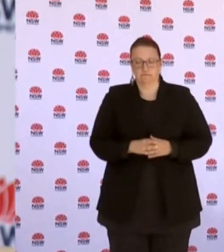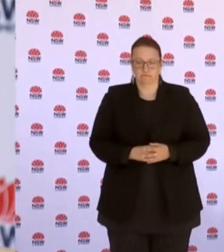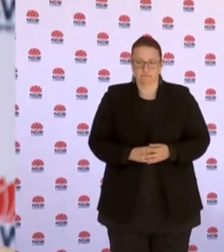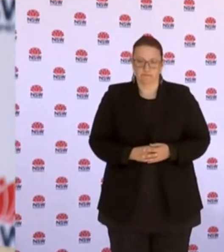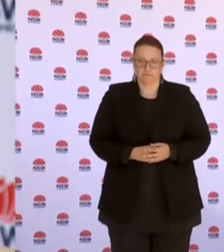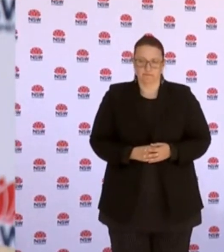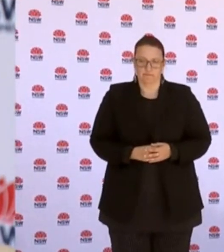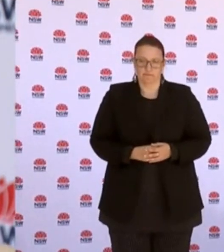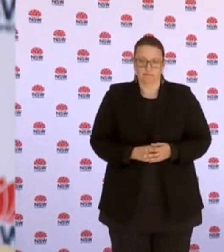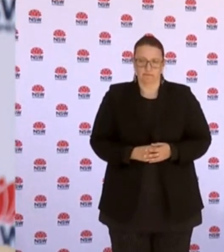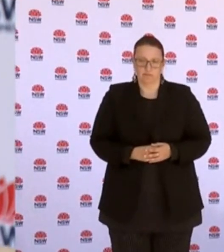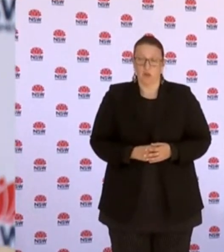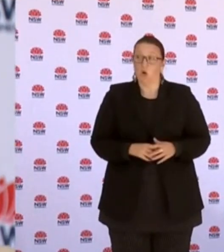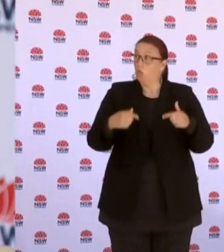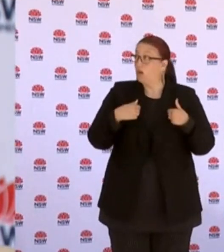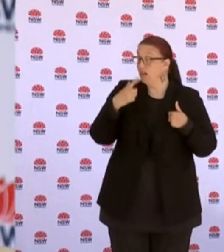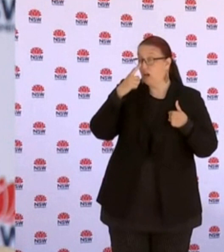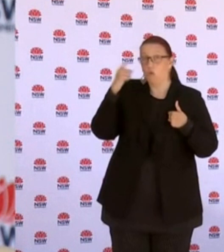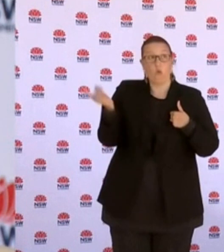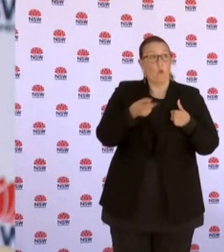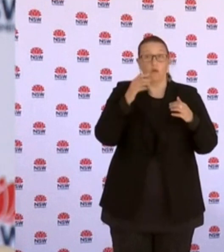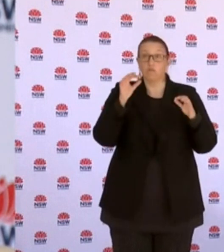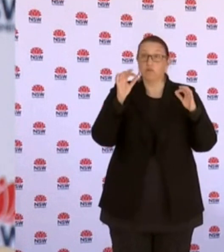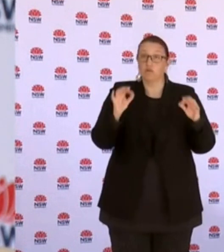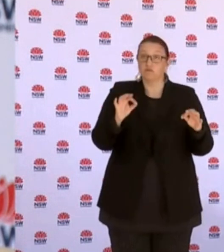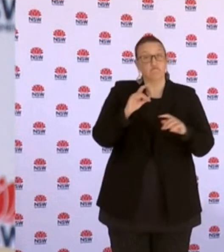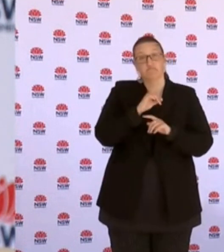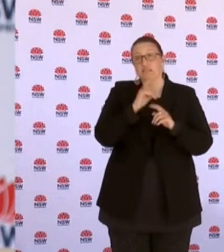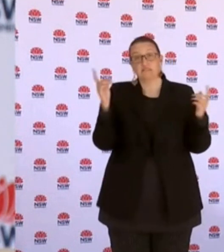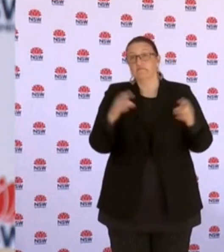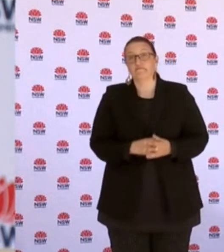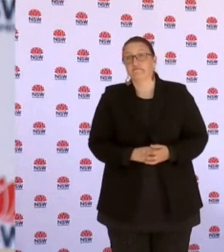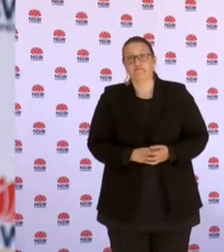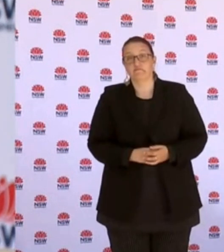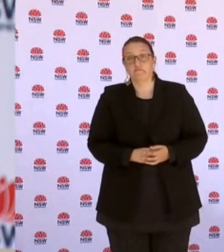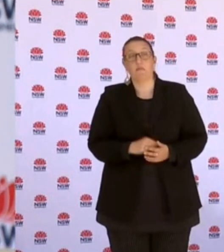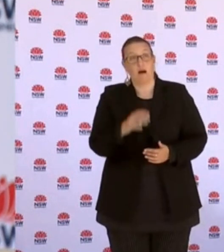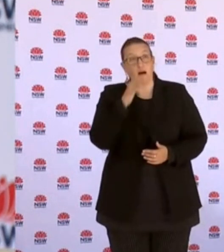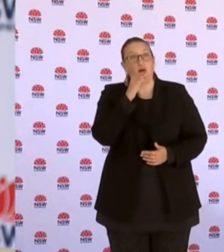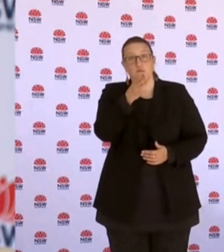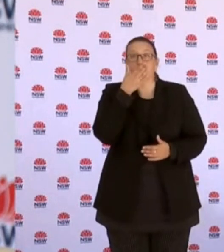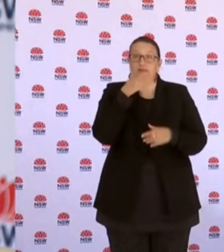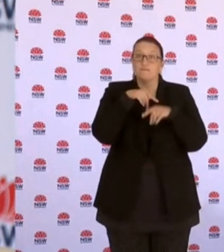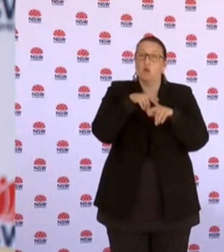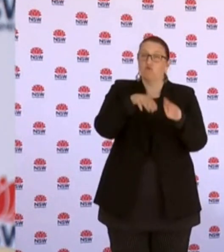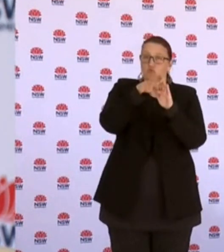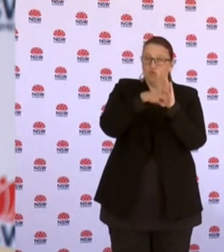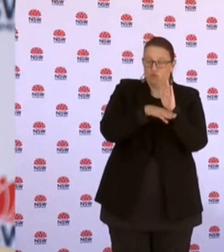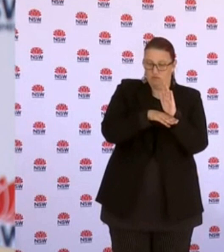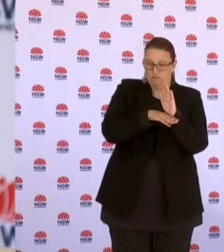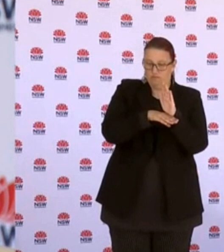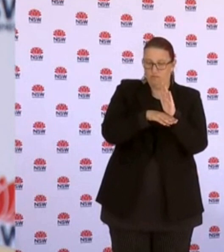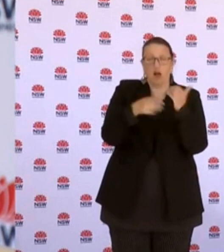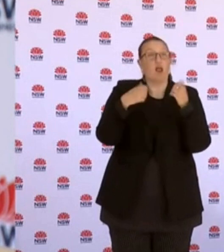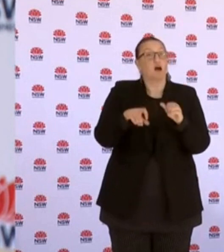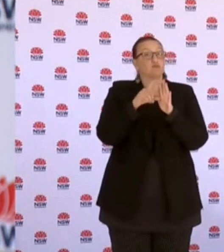us repeatedly, there is still the risk of this thing taking off if we don't stay the course. That's why it's really